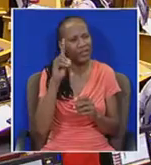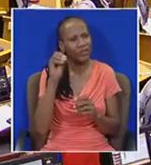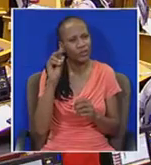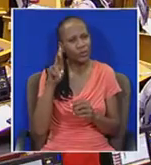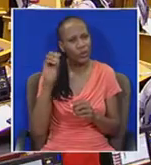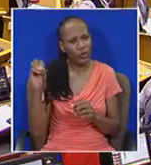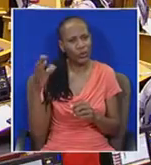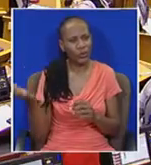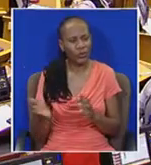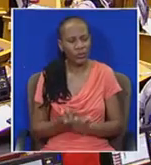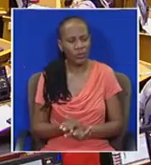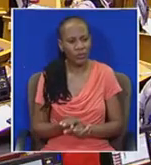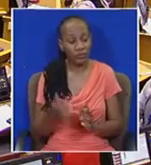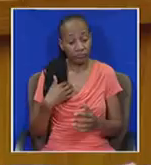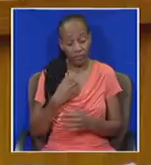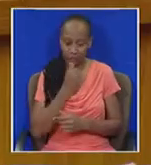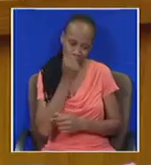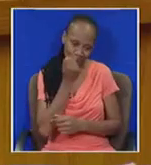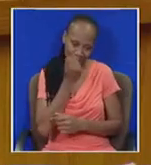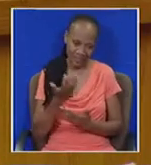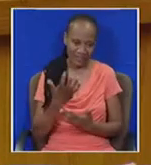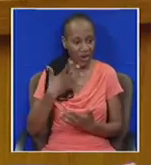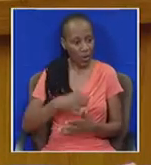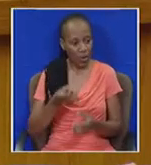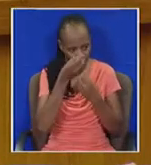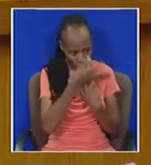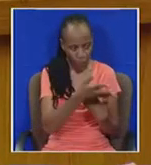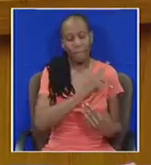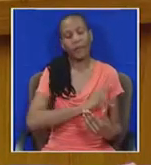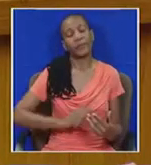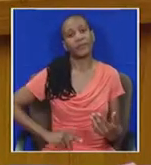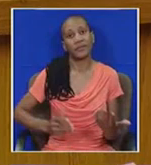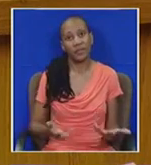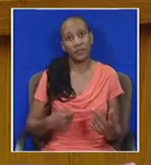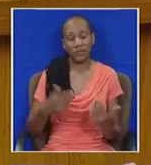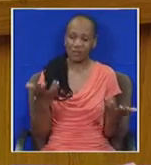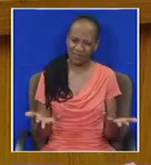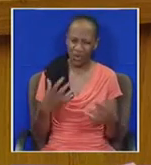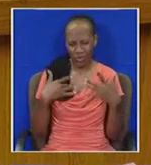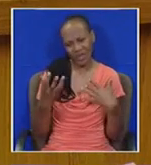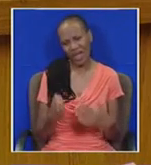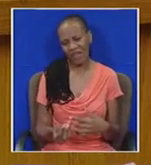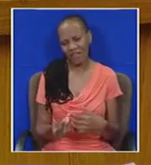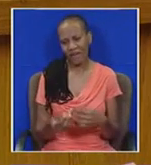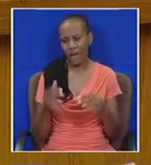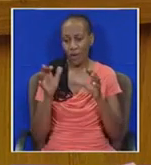to the President our concern about the fact that we in the ruling party have